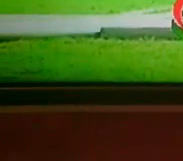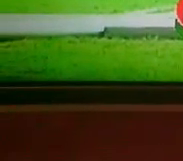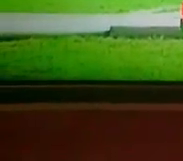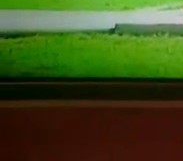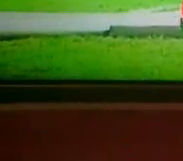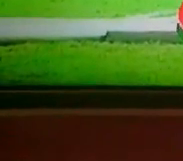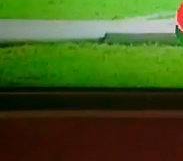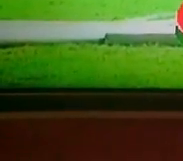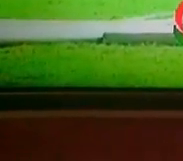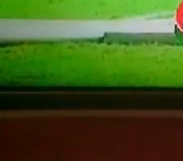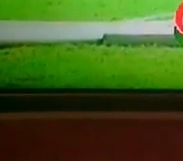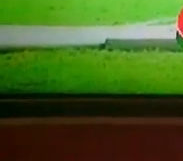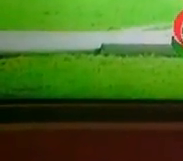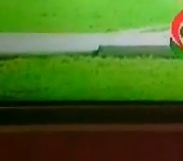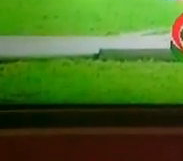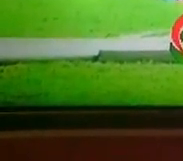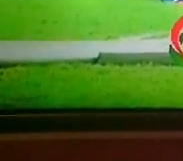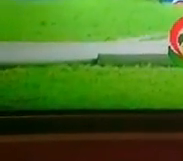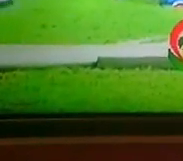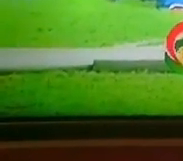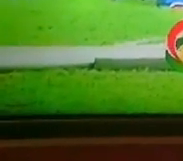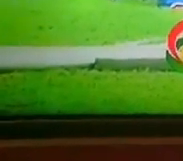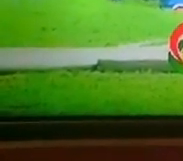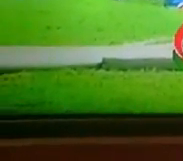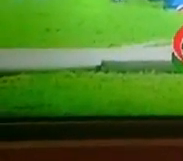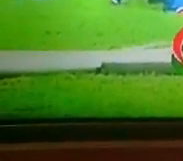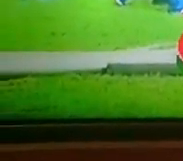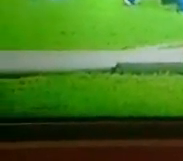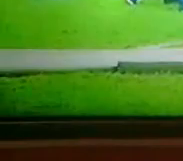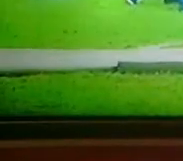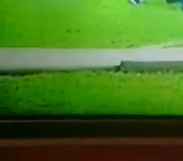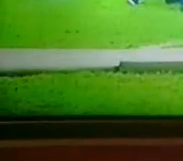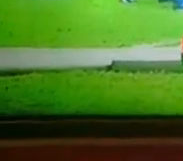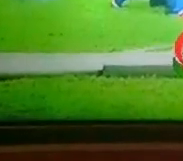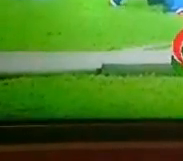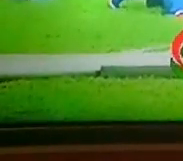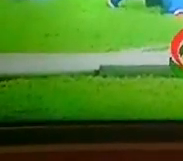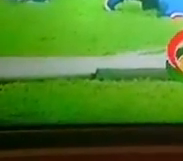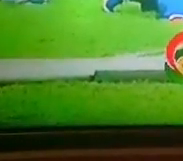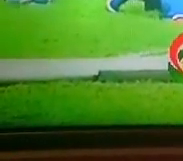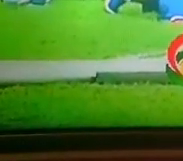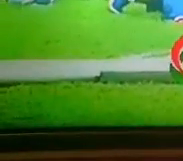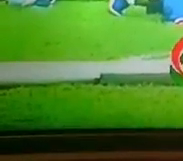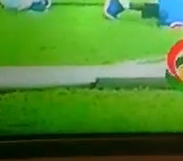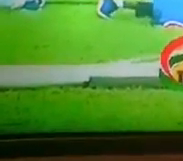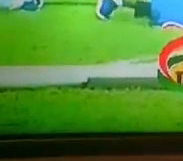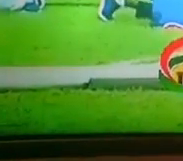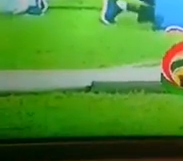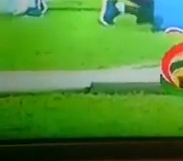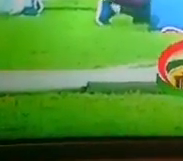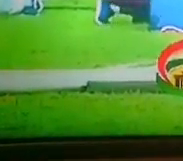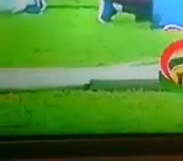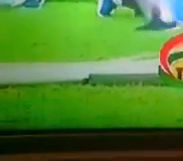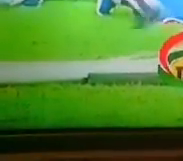be a crash of heads. Exactly. it's done with training. Training. And let me add that Lieutenant Gershon